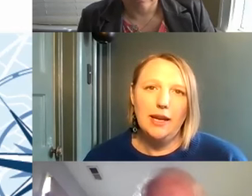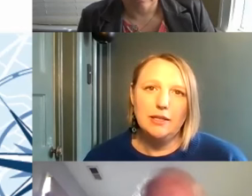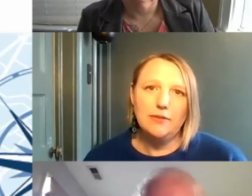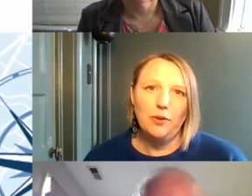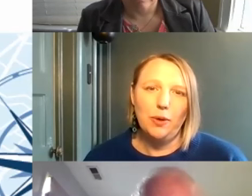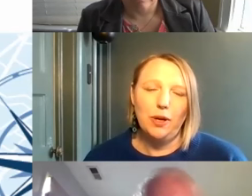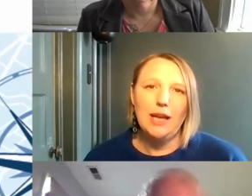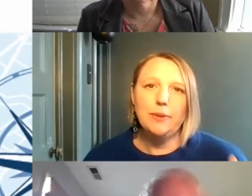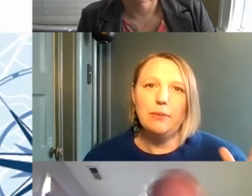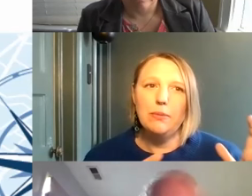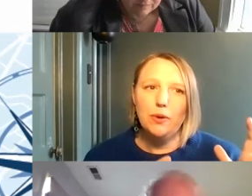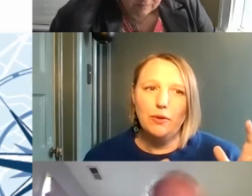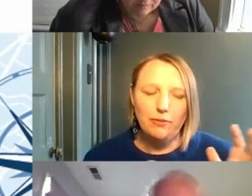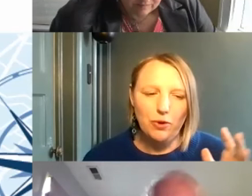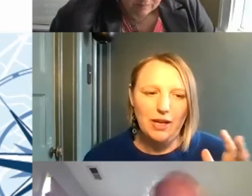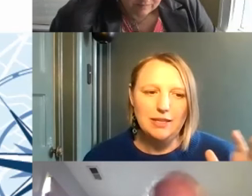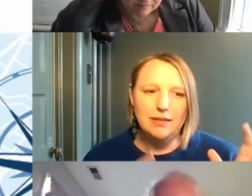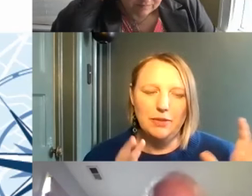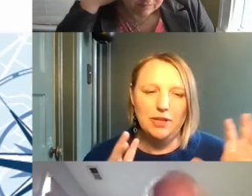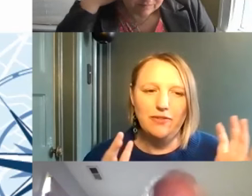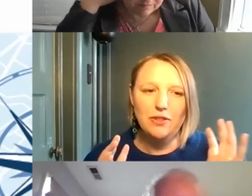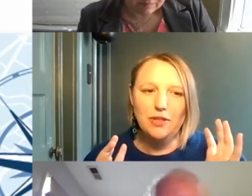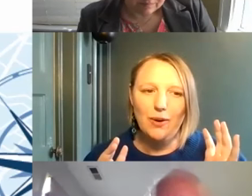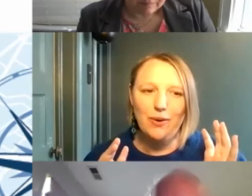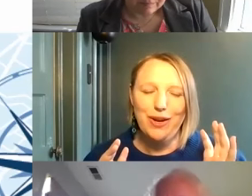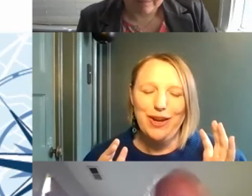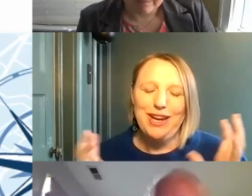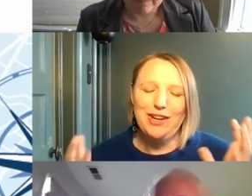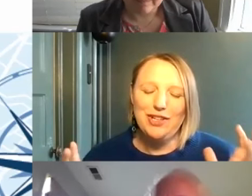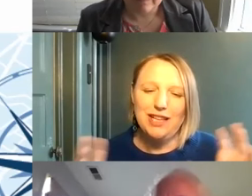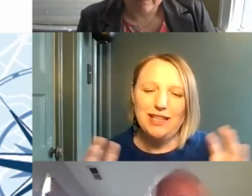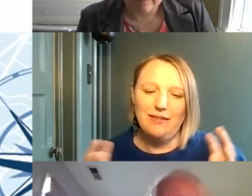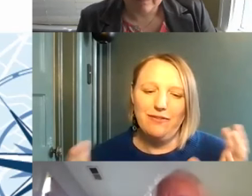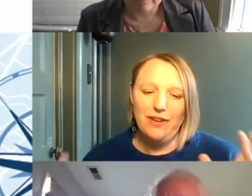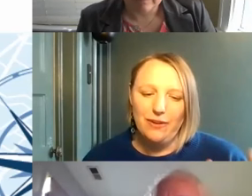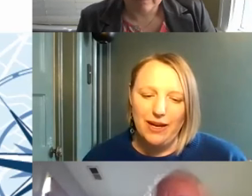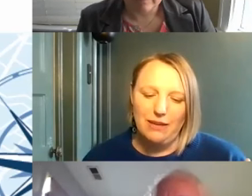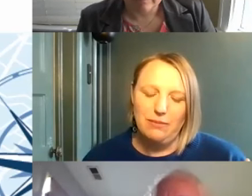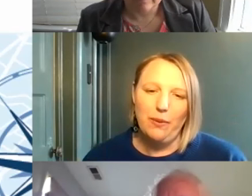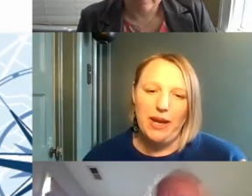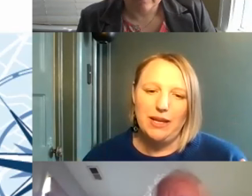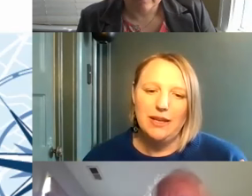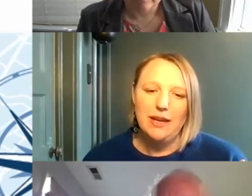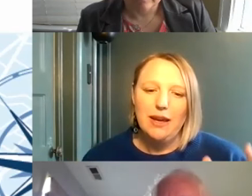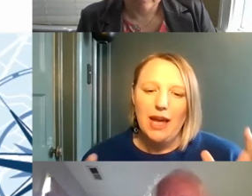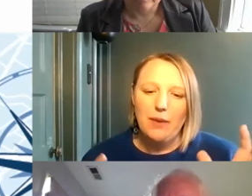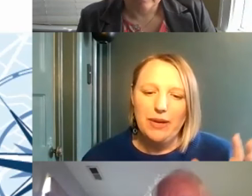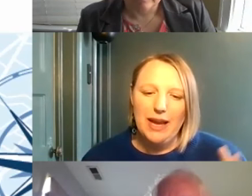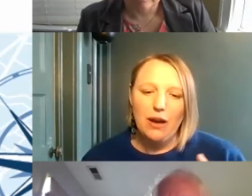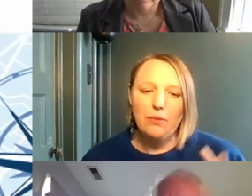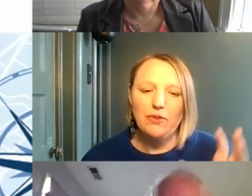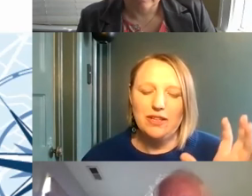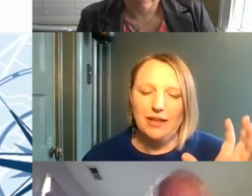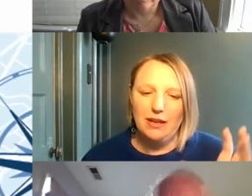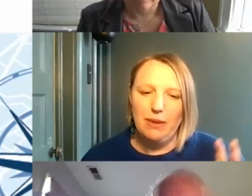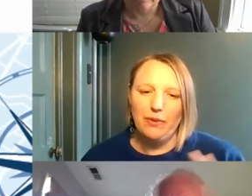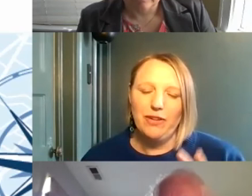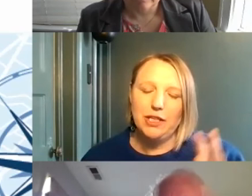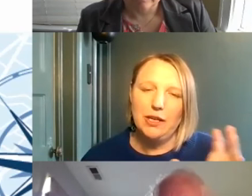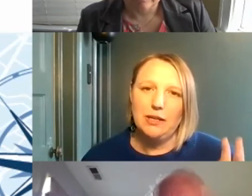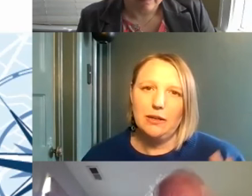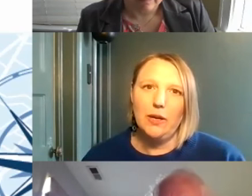sustained cadence for the work? As we move from crisis, which can feel so energizing and invigorating in many ways, and we now move into